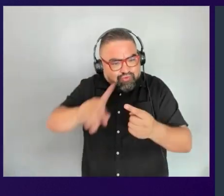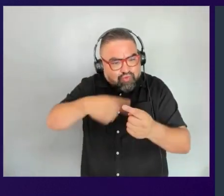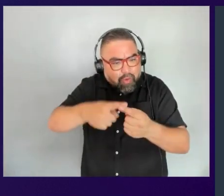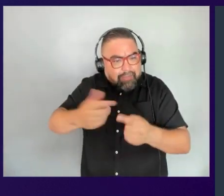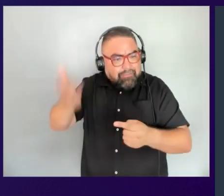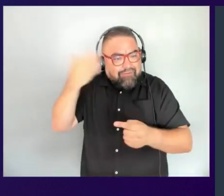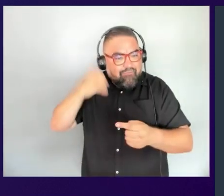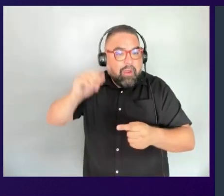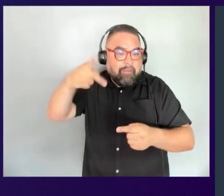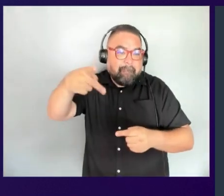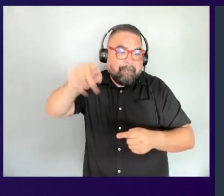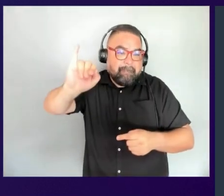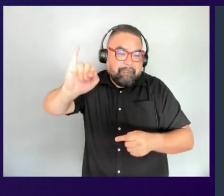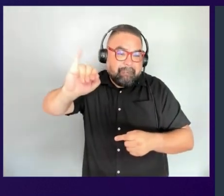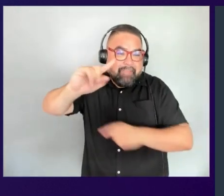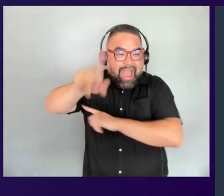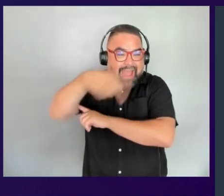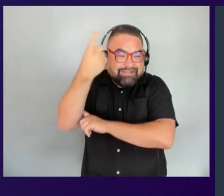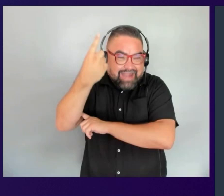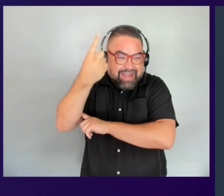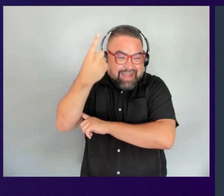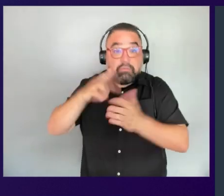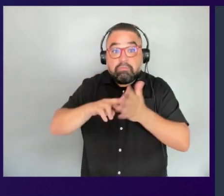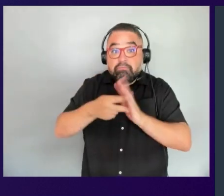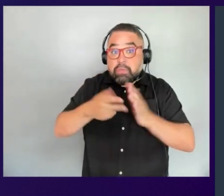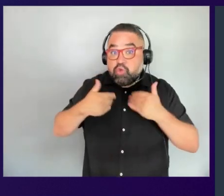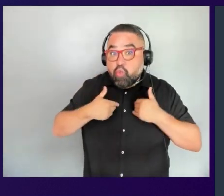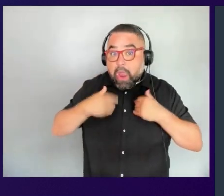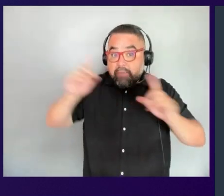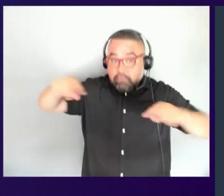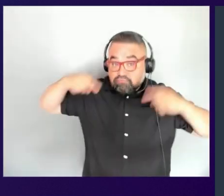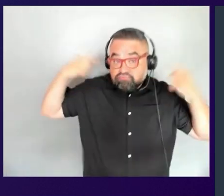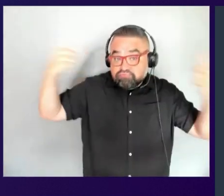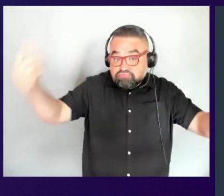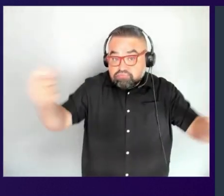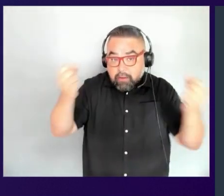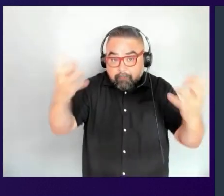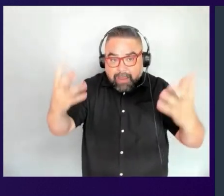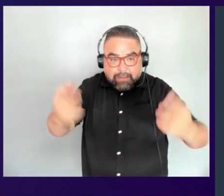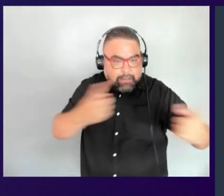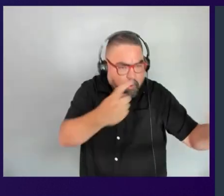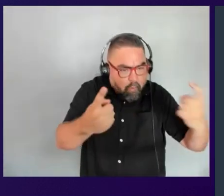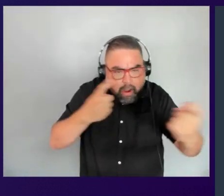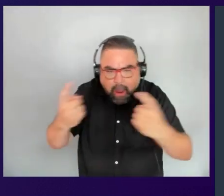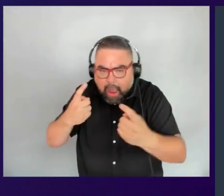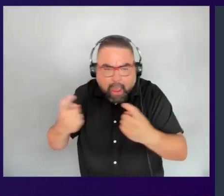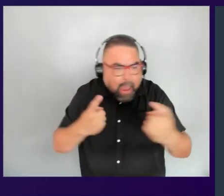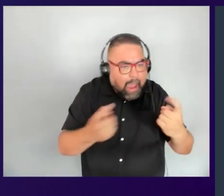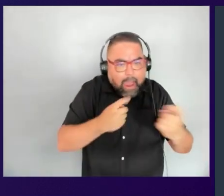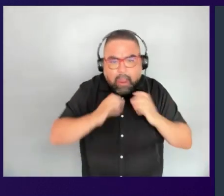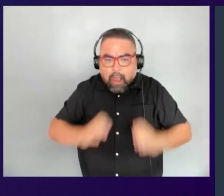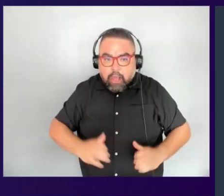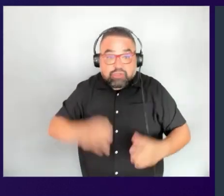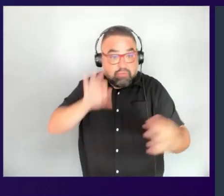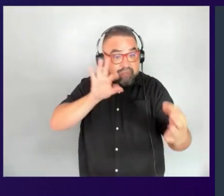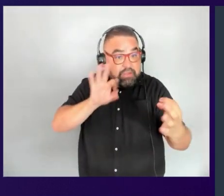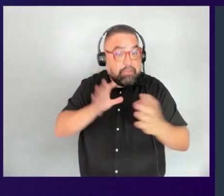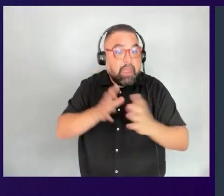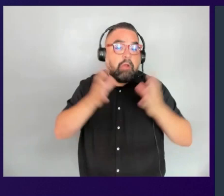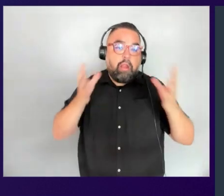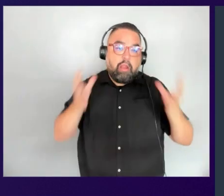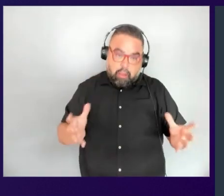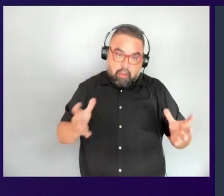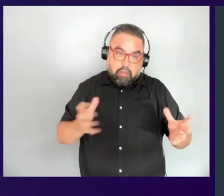Day, and since then we have had a number of feature requests from customers and we received a lot of feedback. Using this feedback and